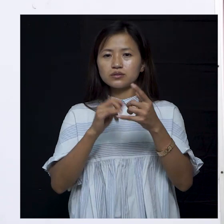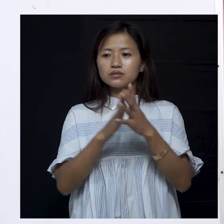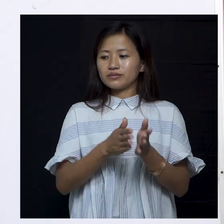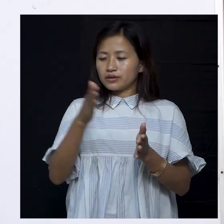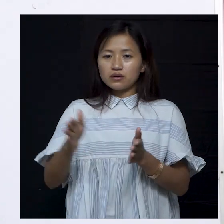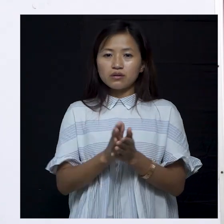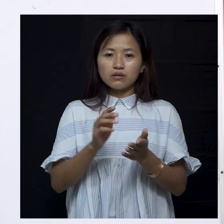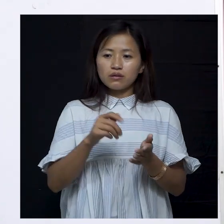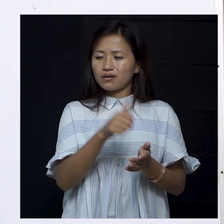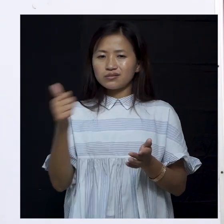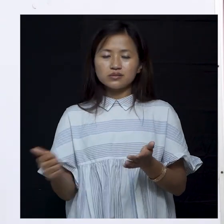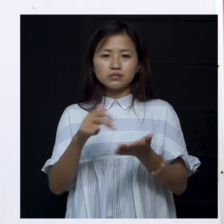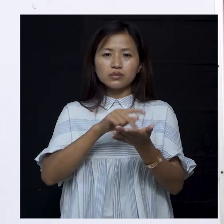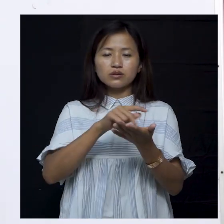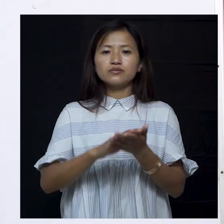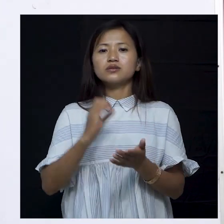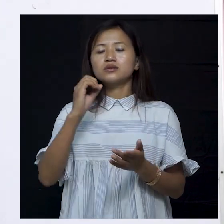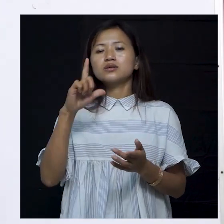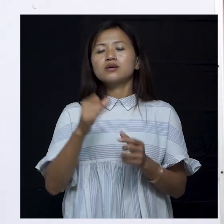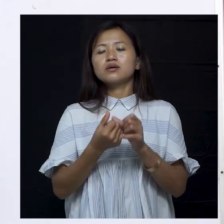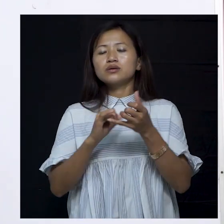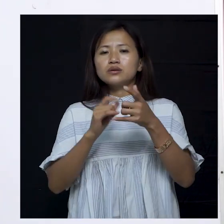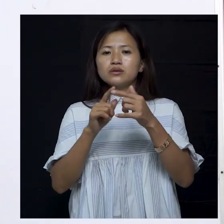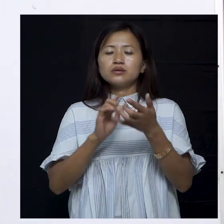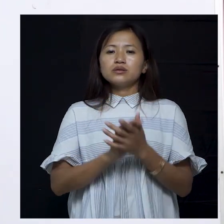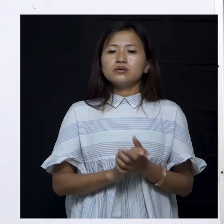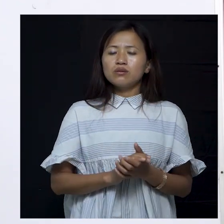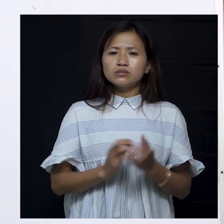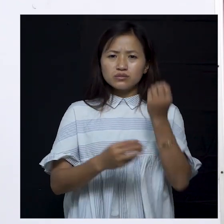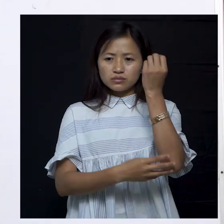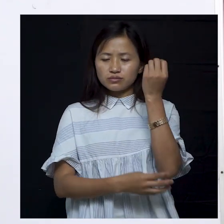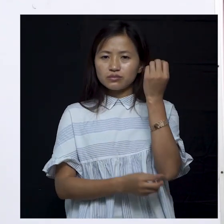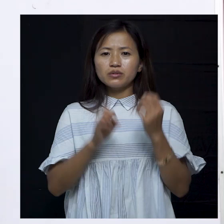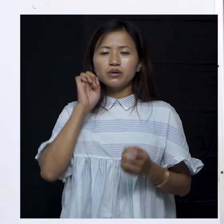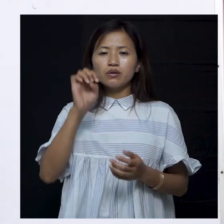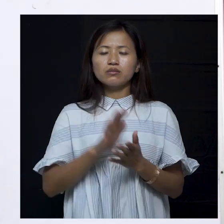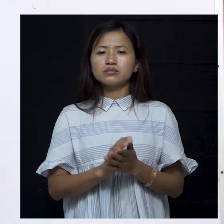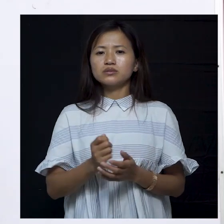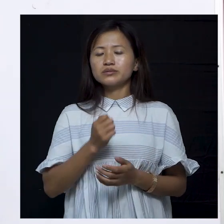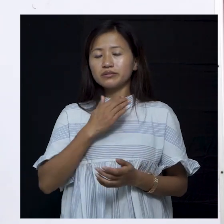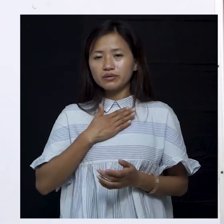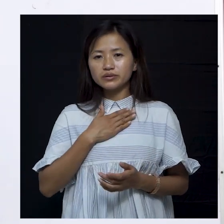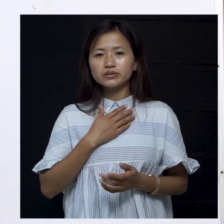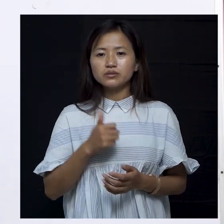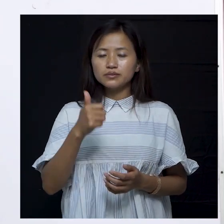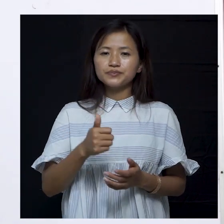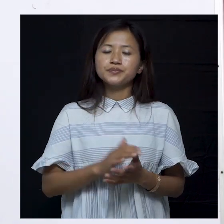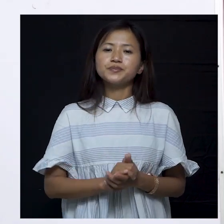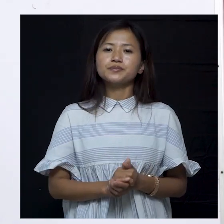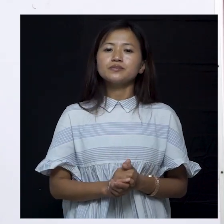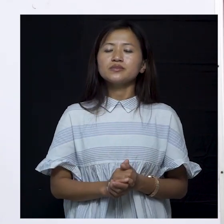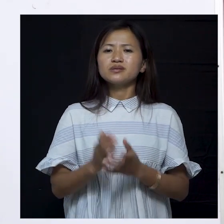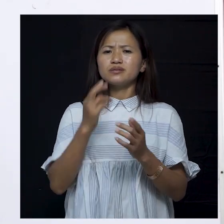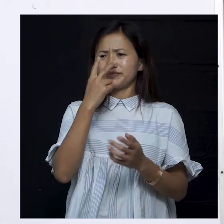the other part of the clause. Okay? Although he is a poor man, he is honest. Sometimes we